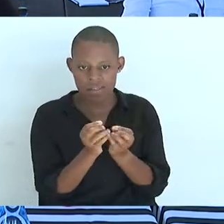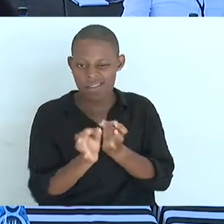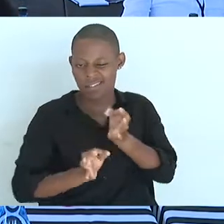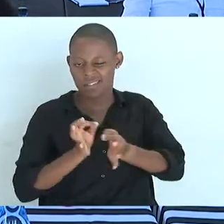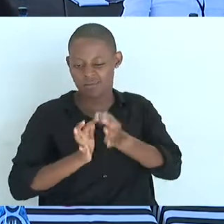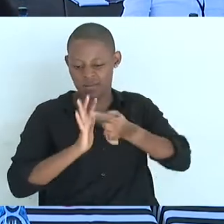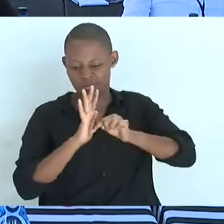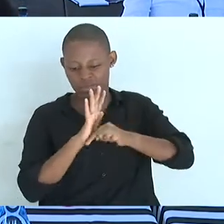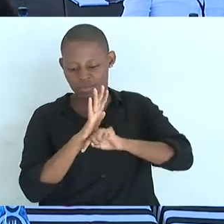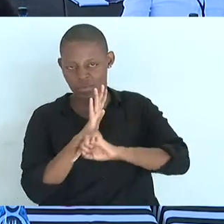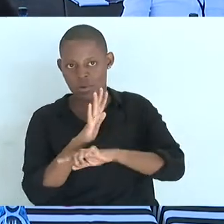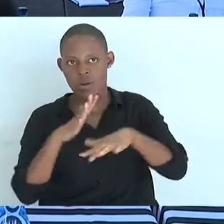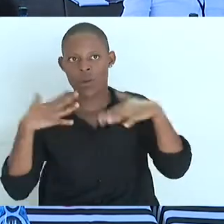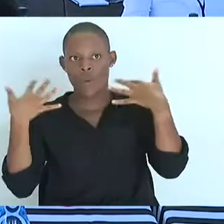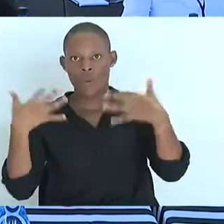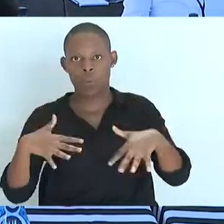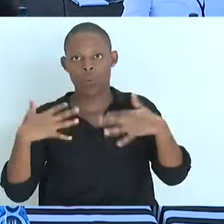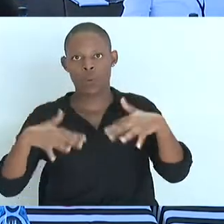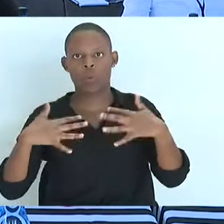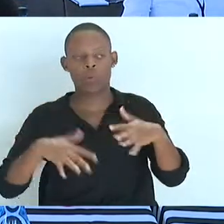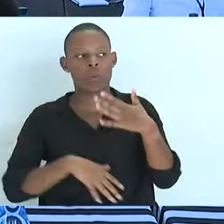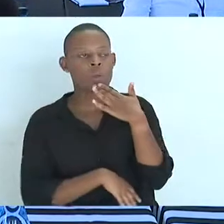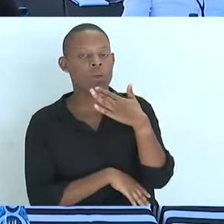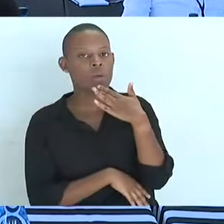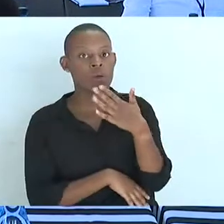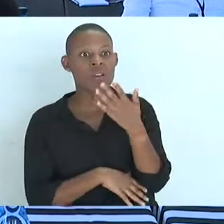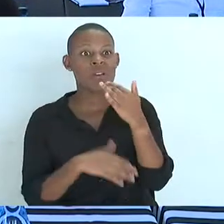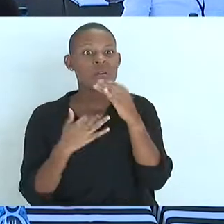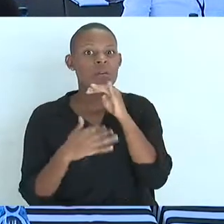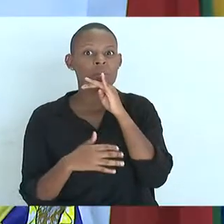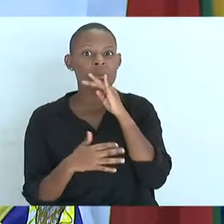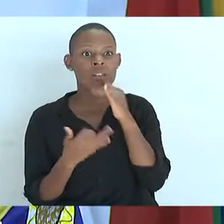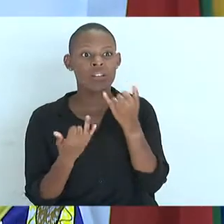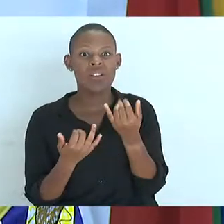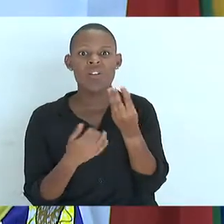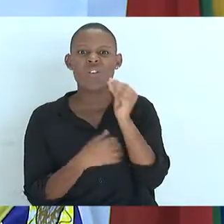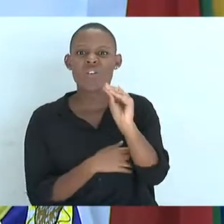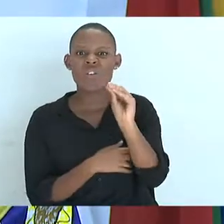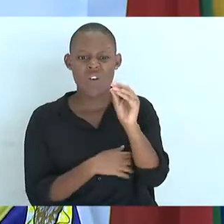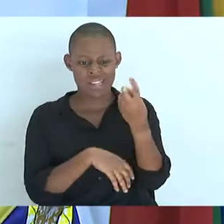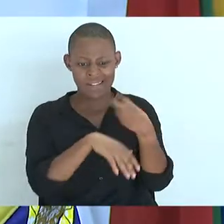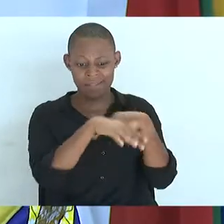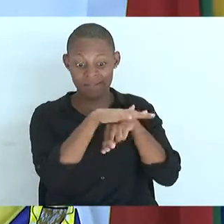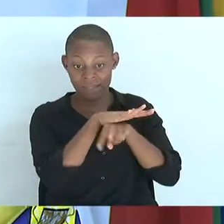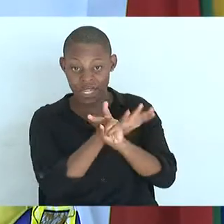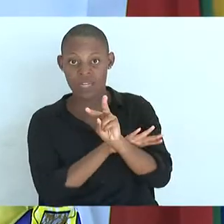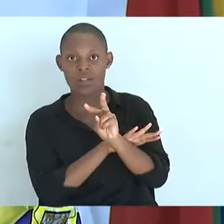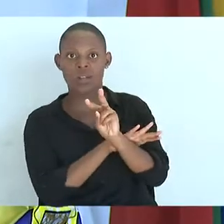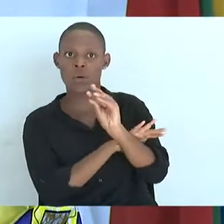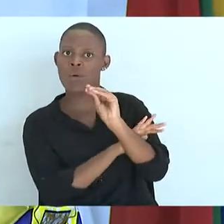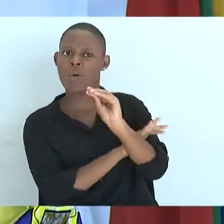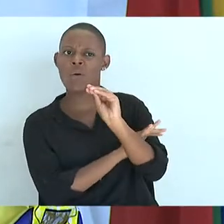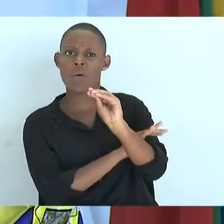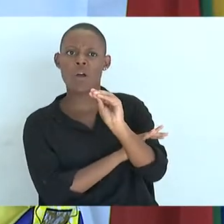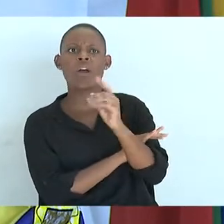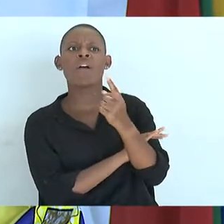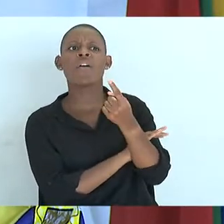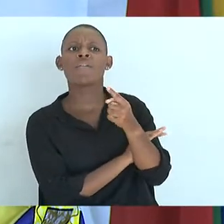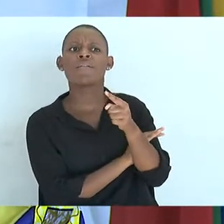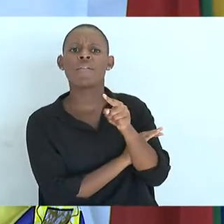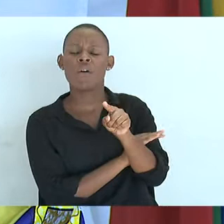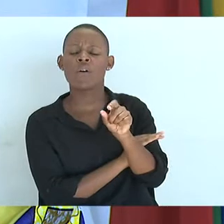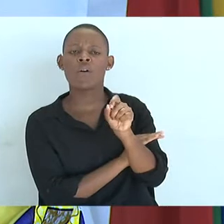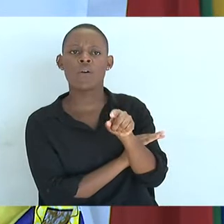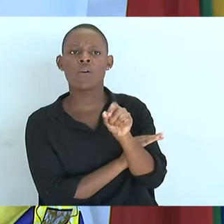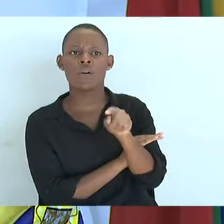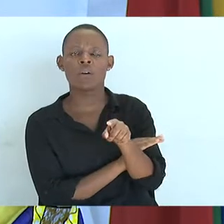There is a video that is part of this presentation. I'm not sure whether it